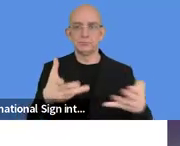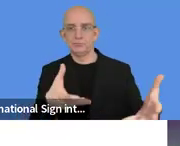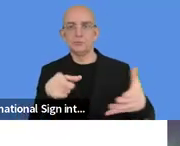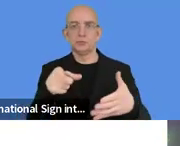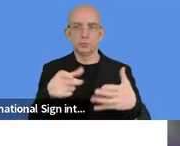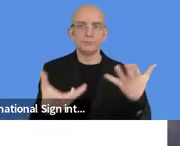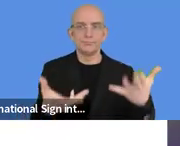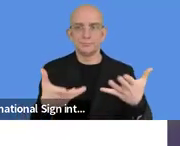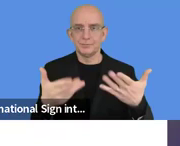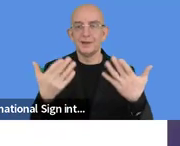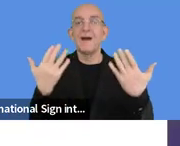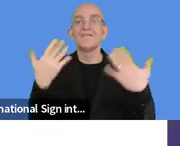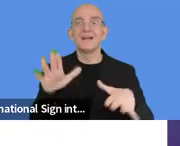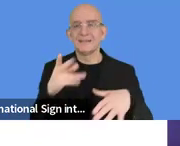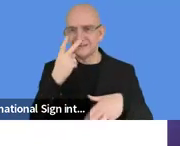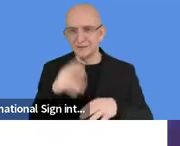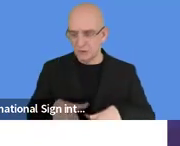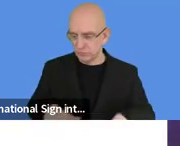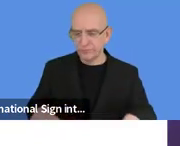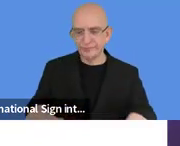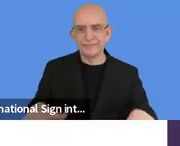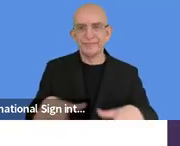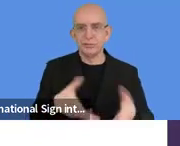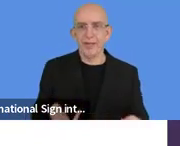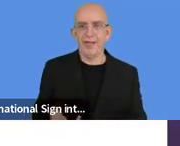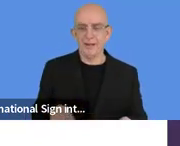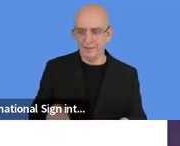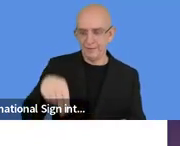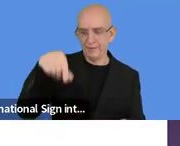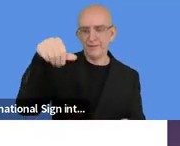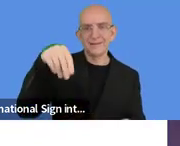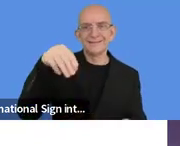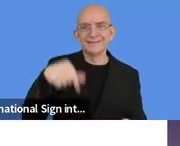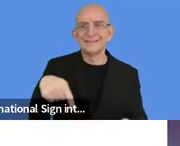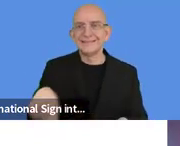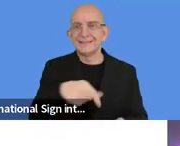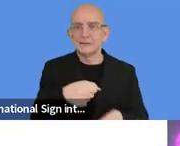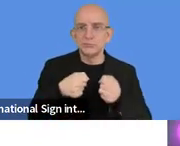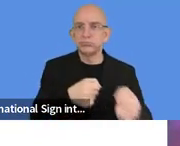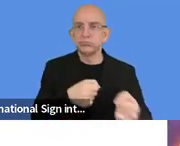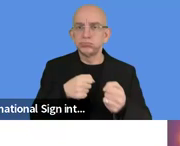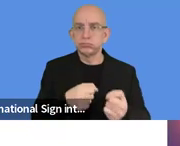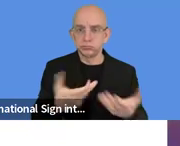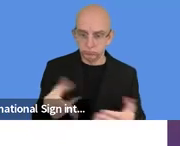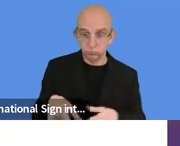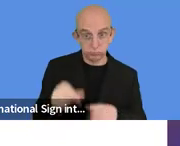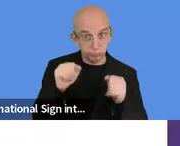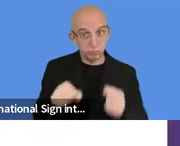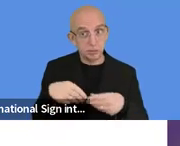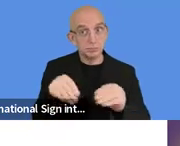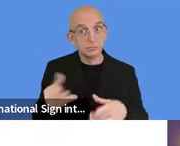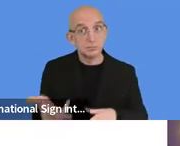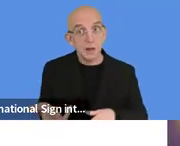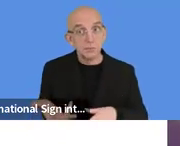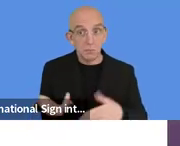lot of sawdust. So what can you do with that sawdust that can also create value? Well, you could sell it in, you could compact